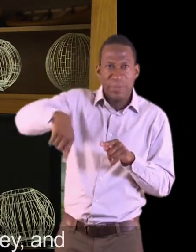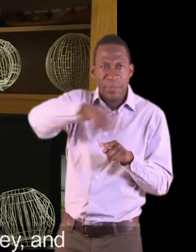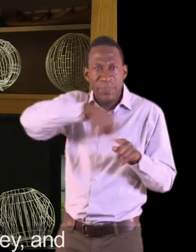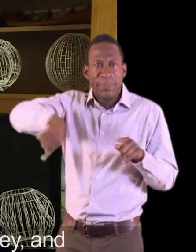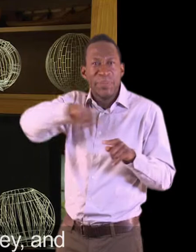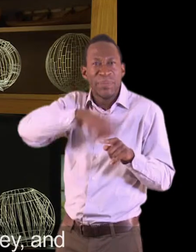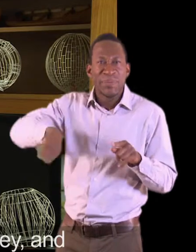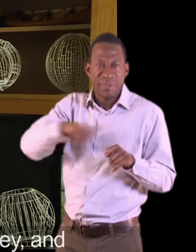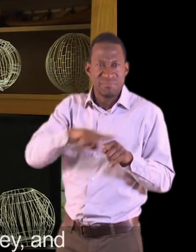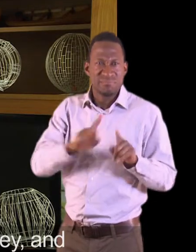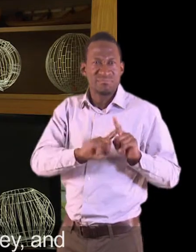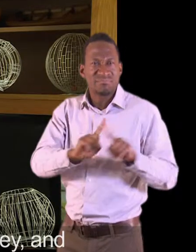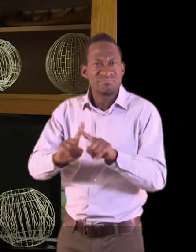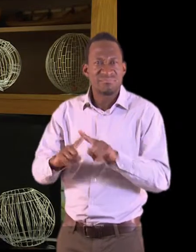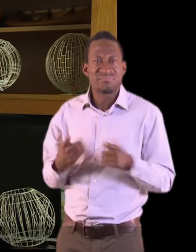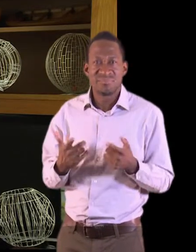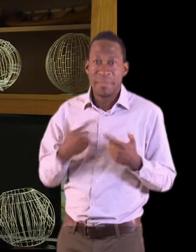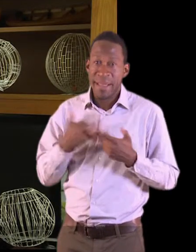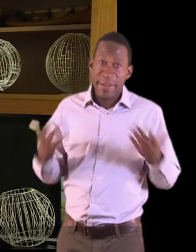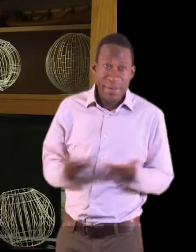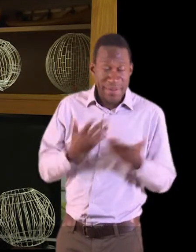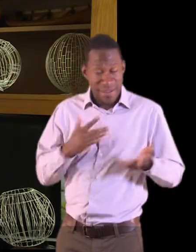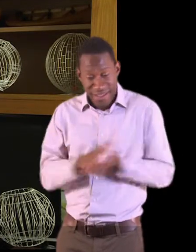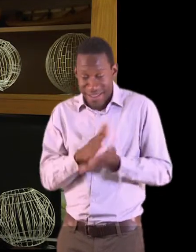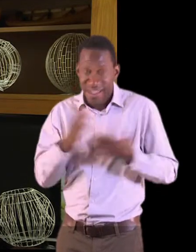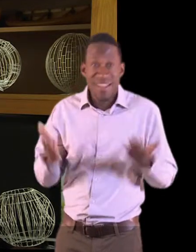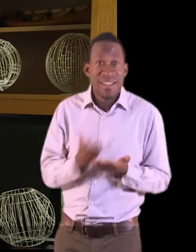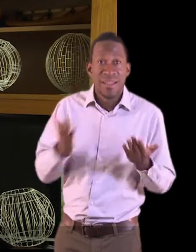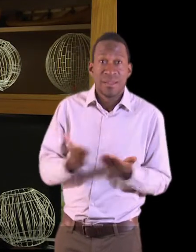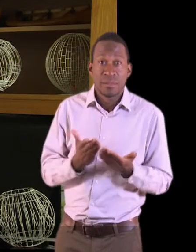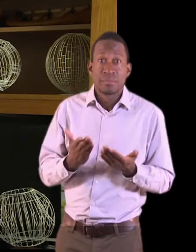wind-up key and antenna and this, that and the other, and I was playing with that, and he said,